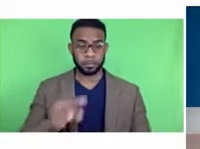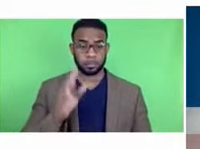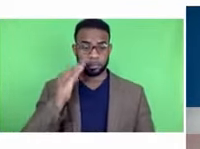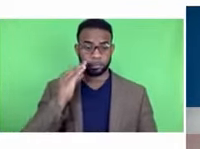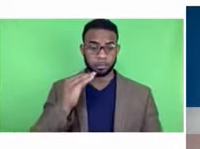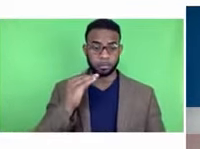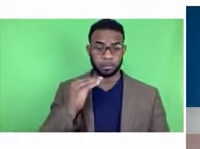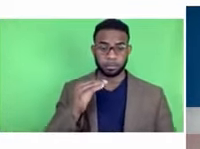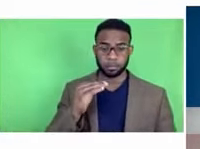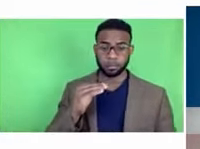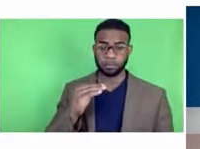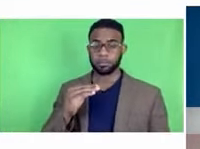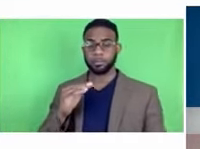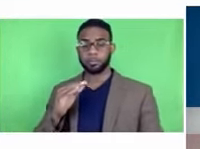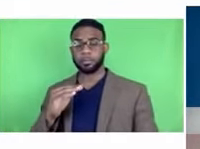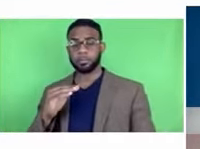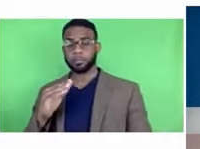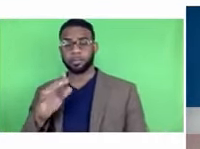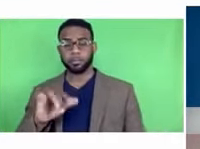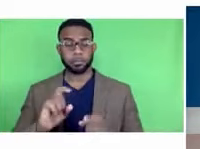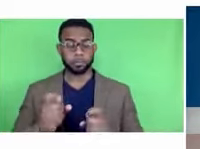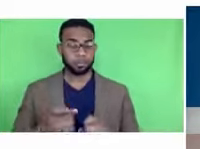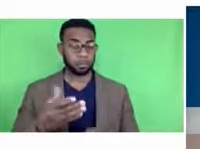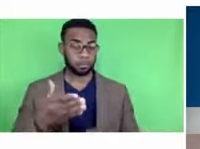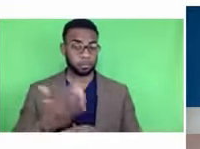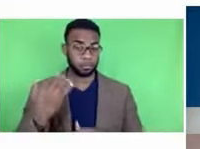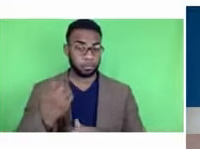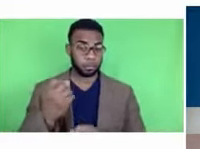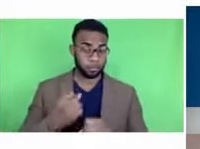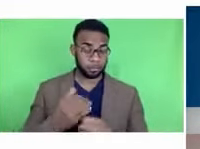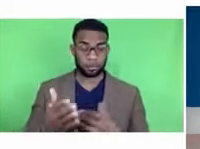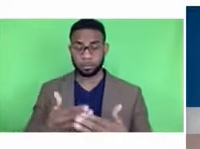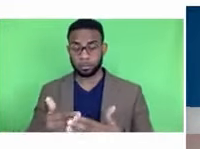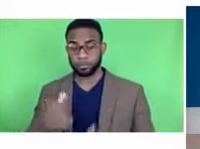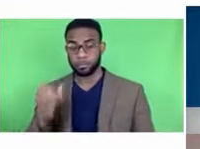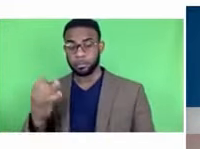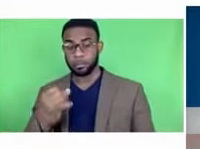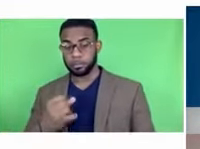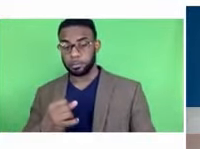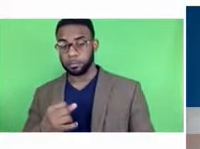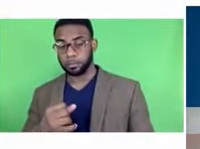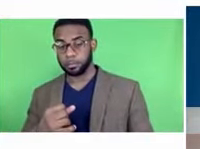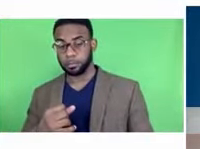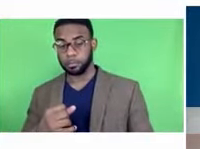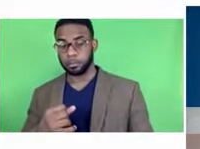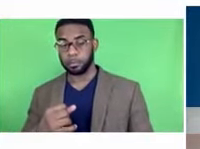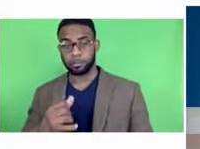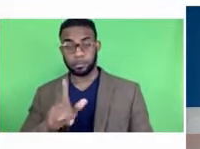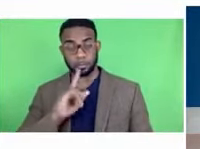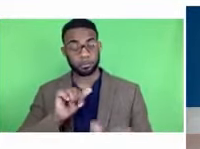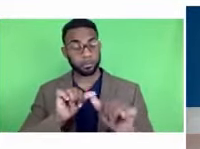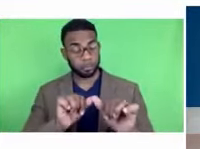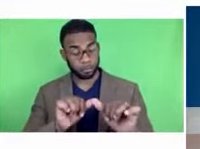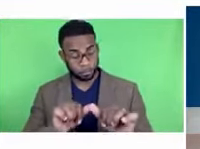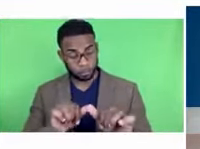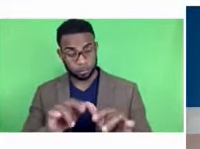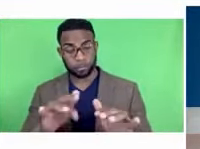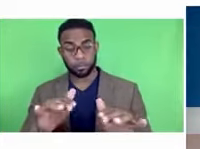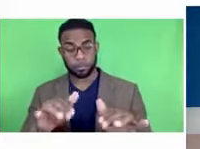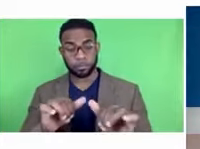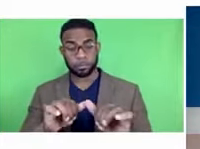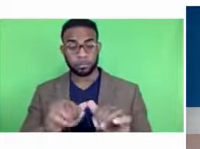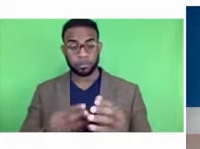how that's changed over the last couple of years and whatnot, or decades, I guess. And it's going to be a continuing to